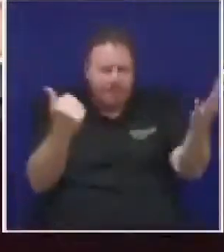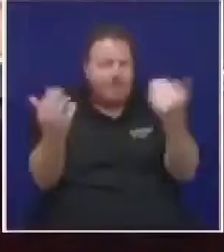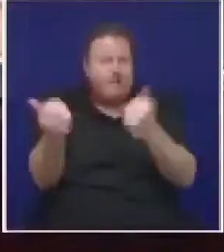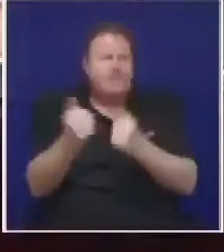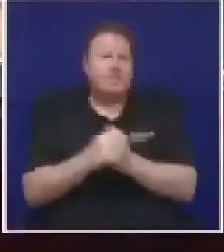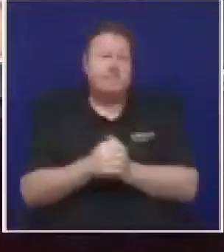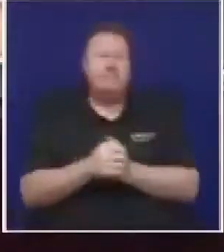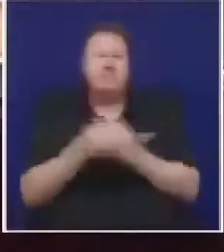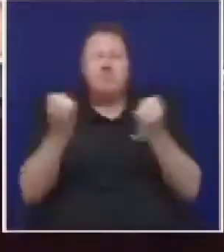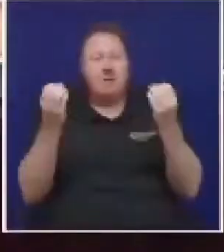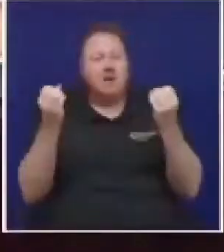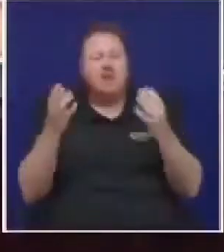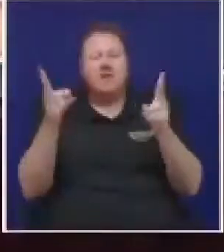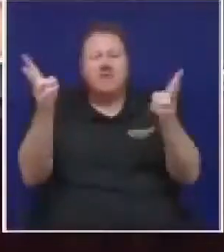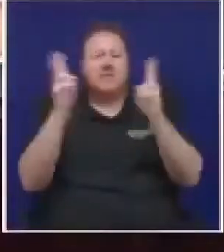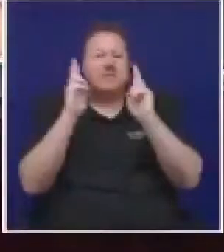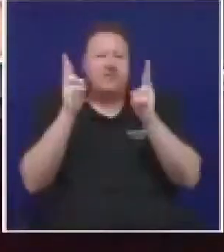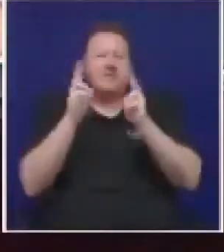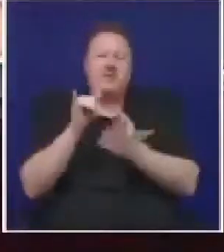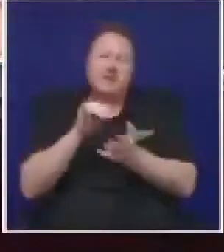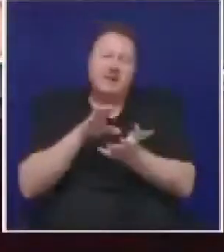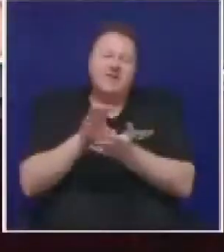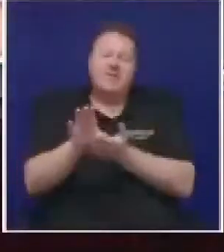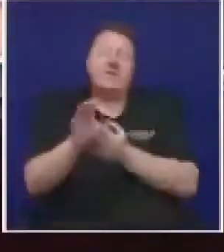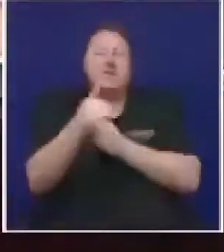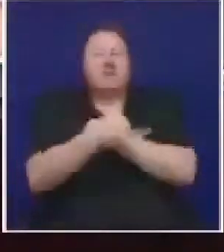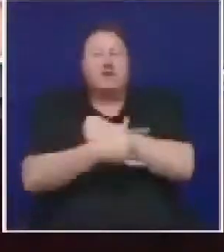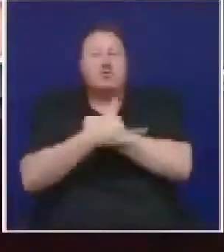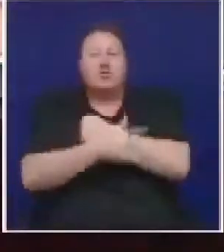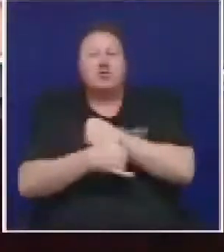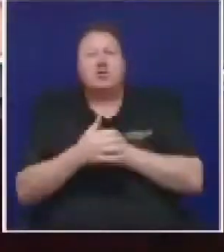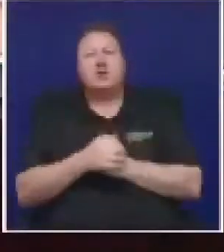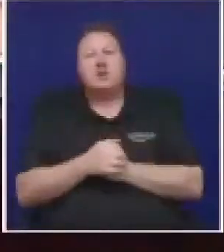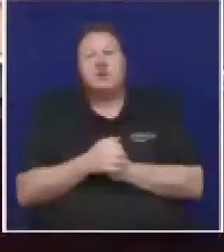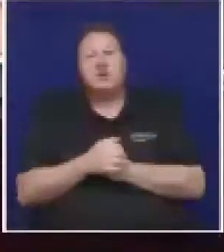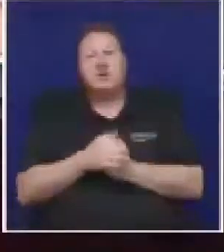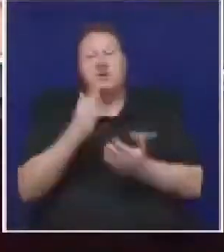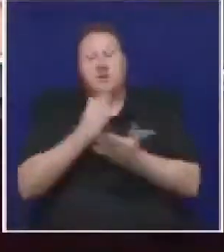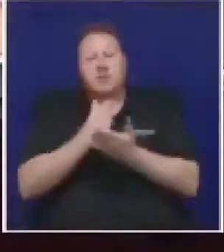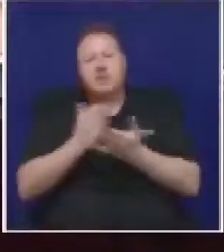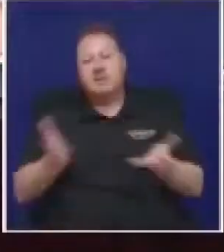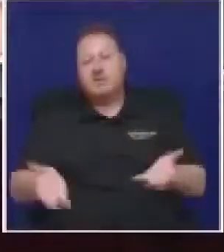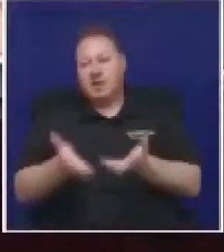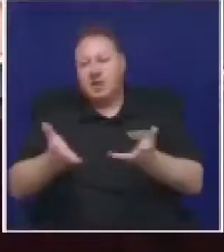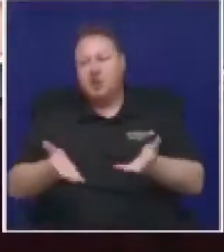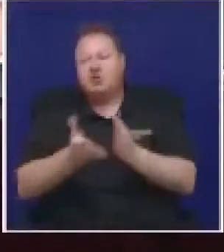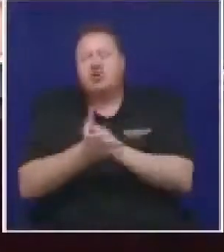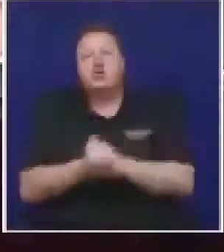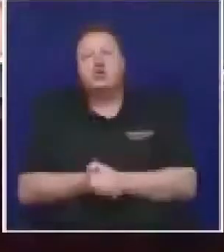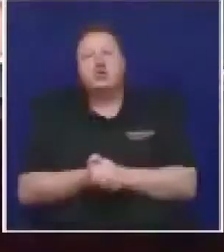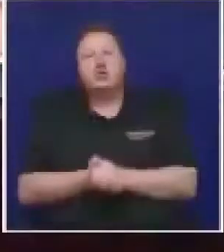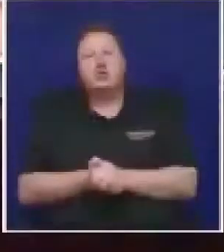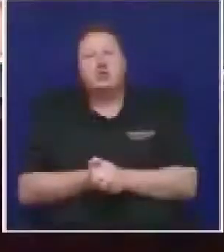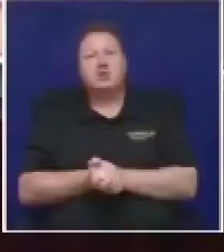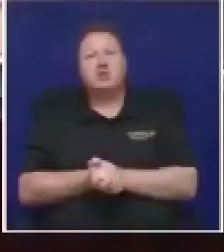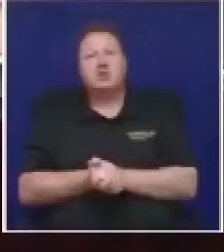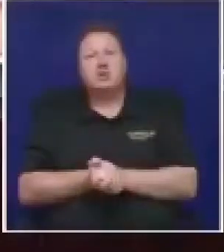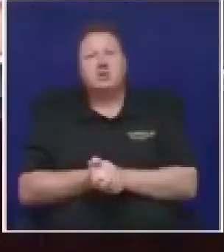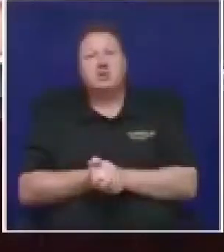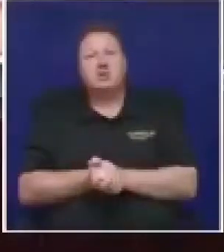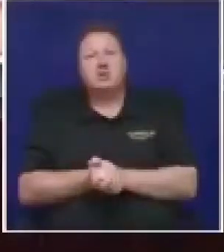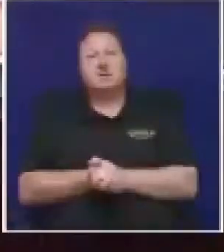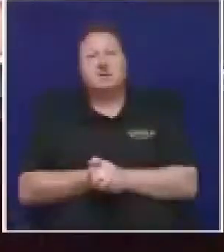big numbers to invest in our country. And I think we must encourage that. That's why